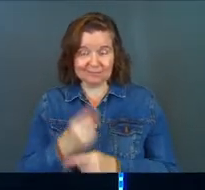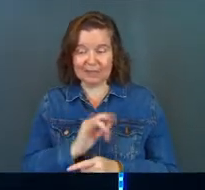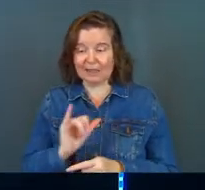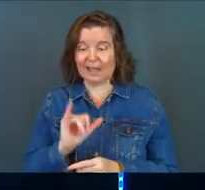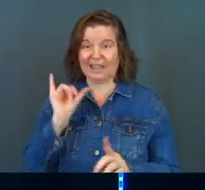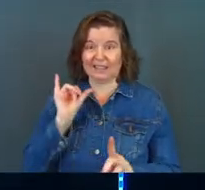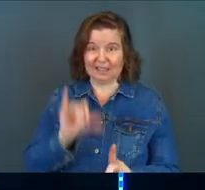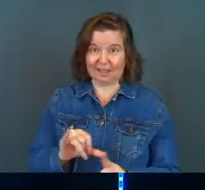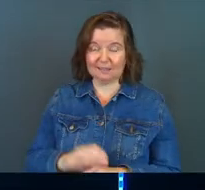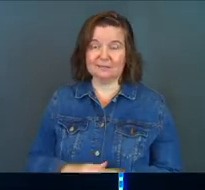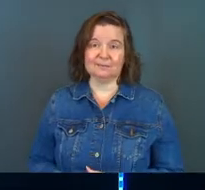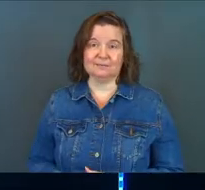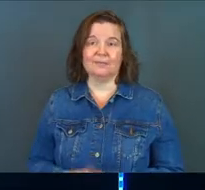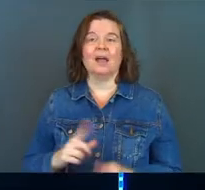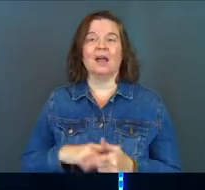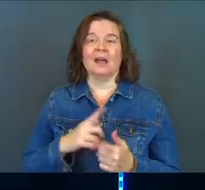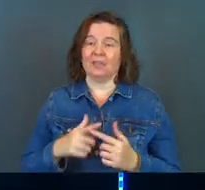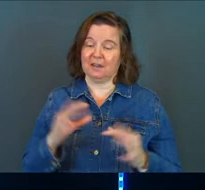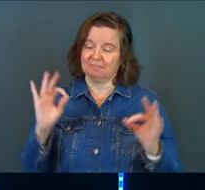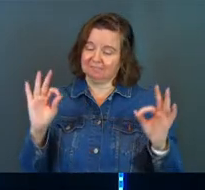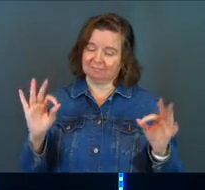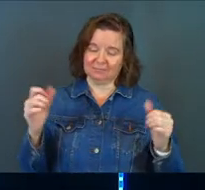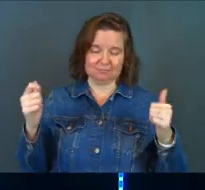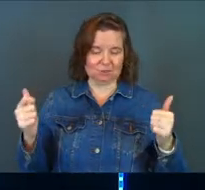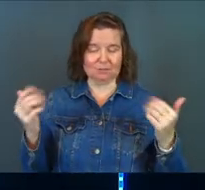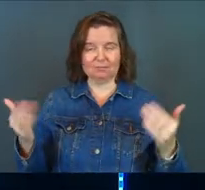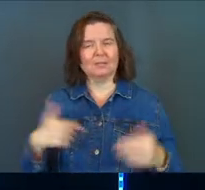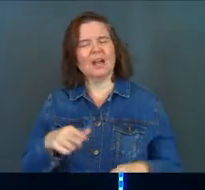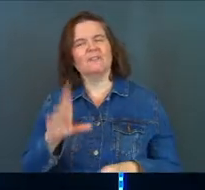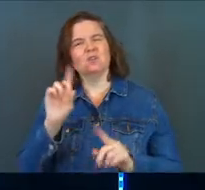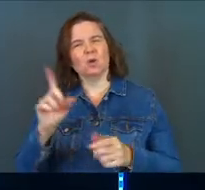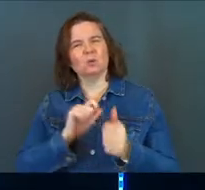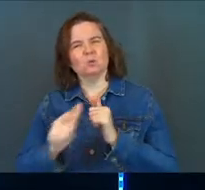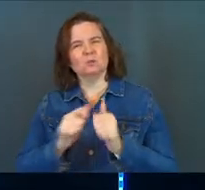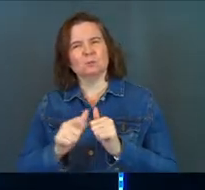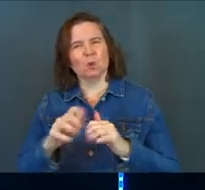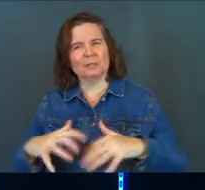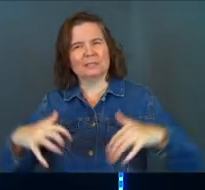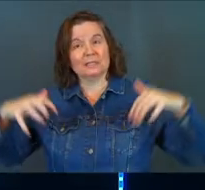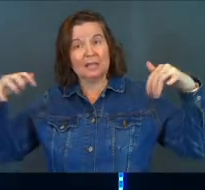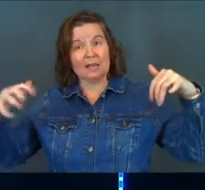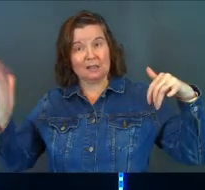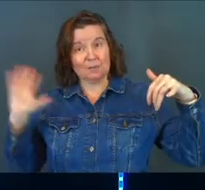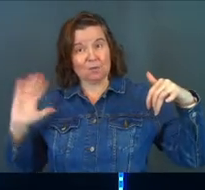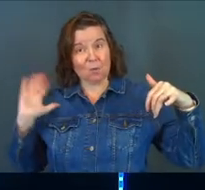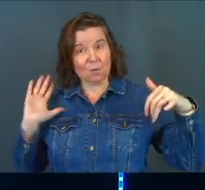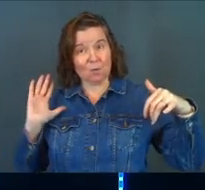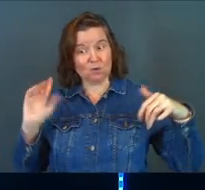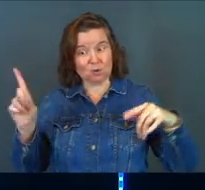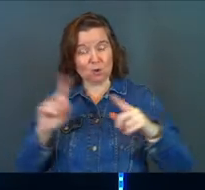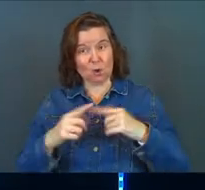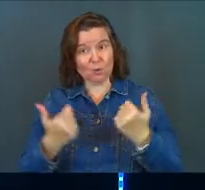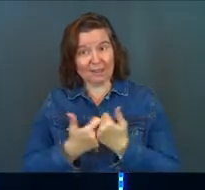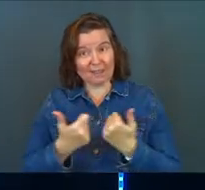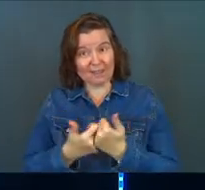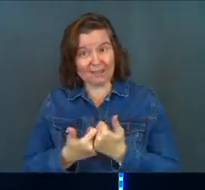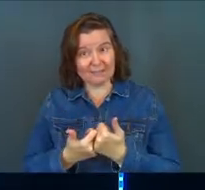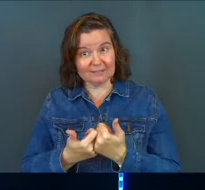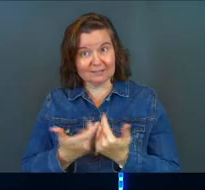Bring it like that, and then you're all good to go. Have you ever been to a sports stadium before? You ever go to the